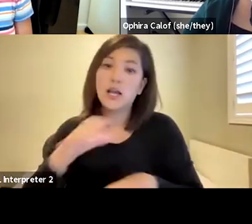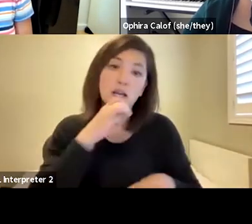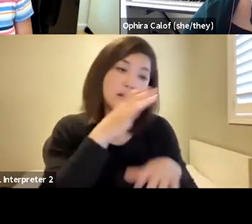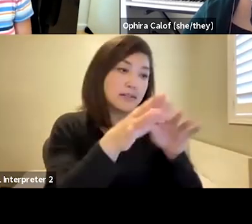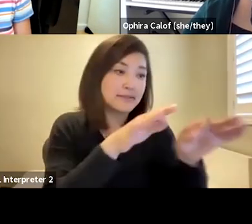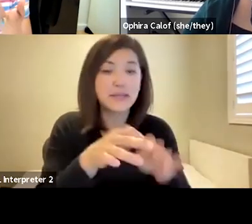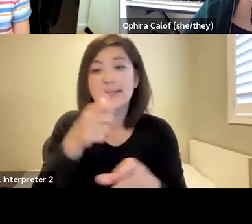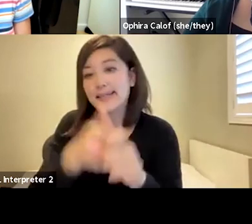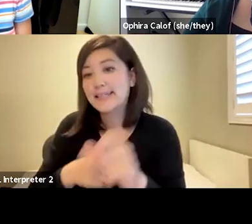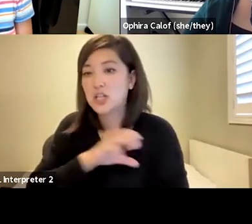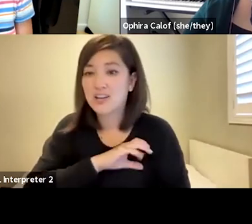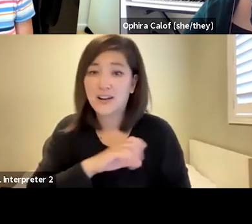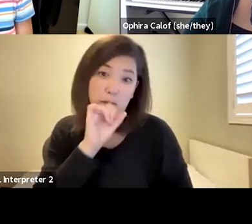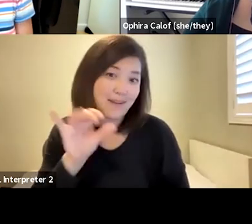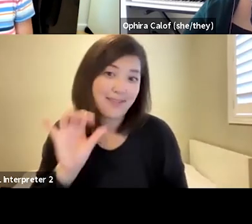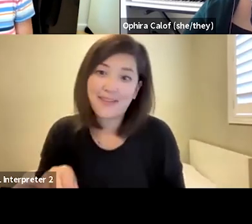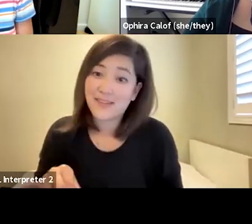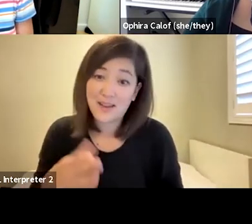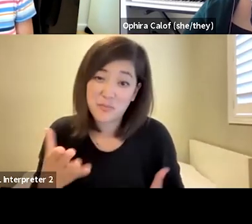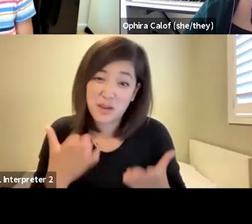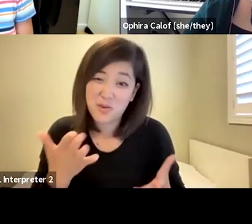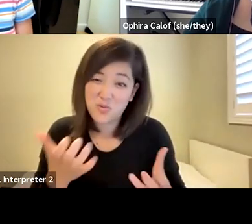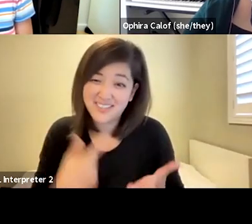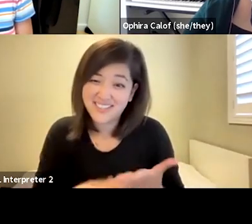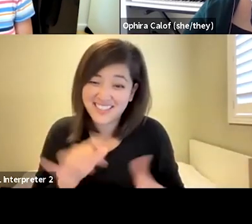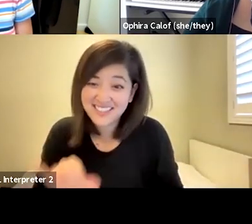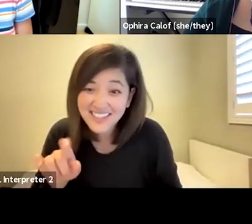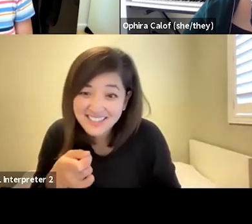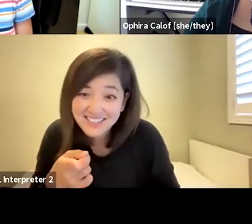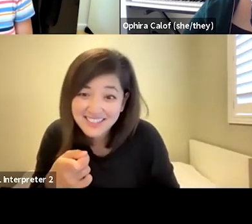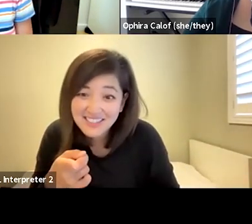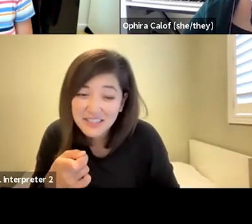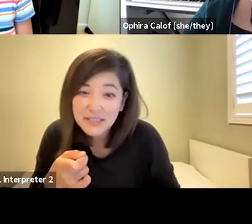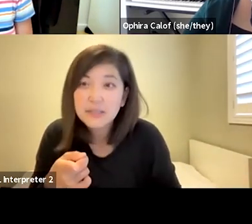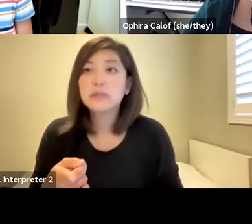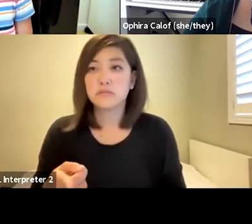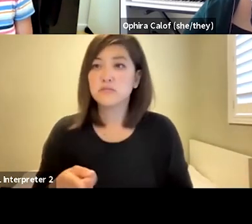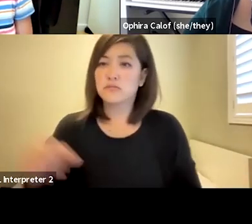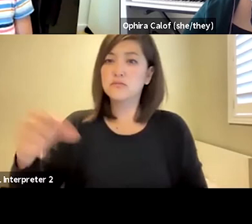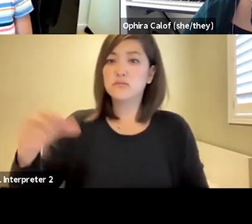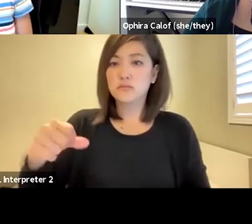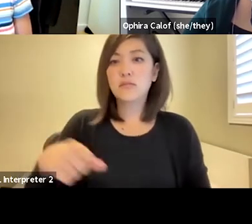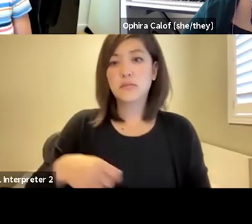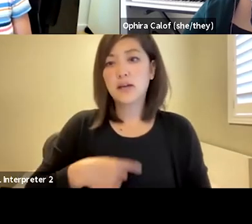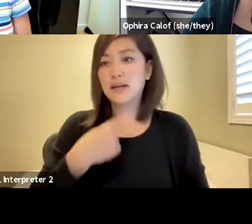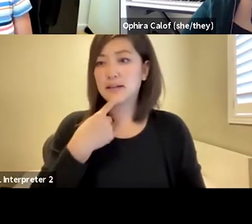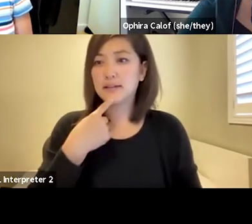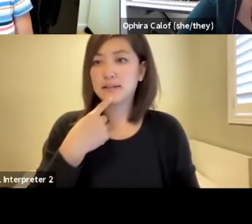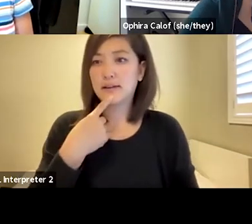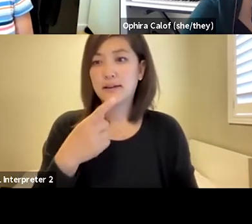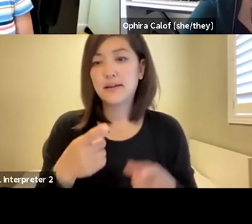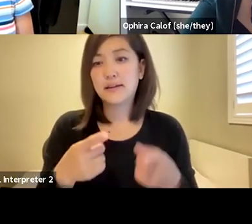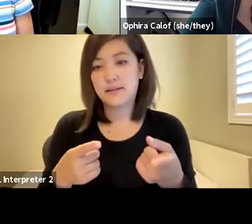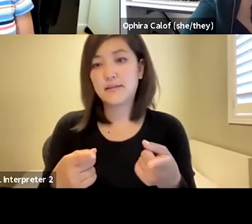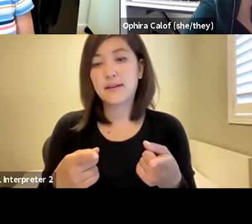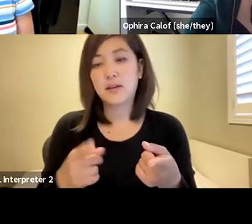character. And I love that. So maybe you want to talk about that a little bit. Yeah. So I'd say it really comes, you know, back to